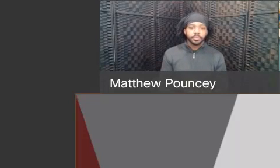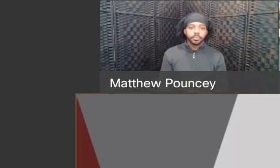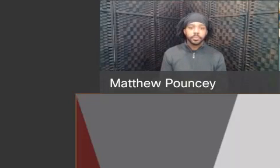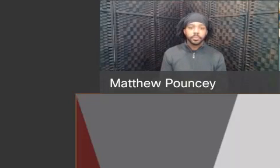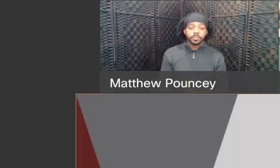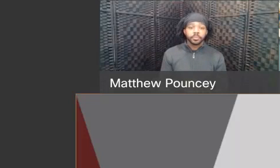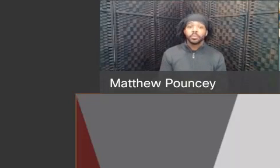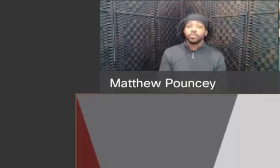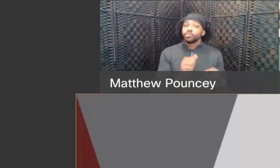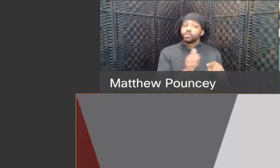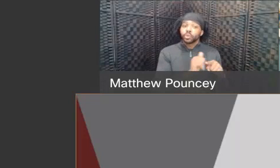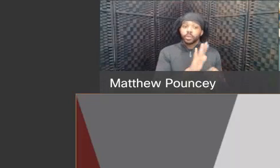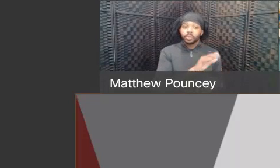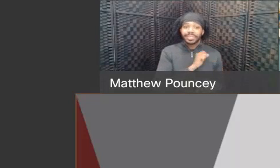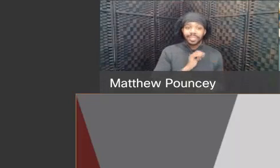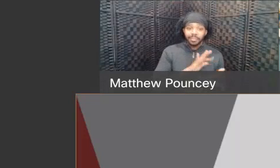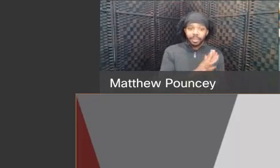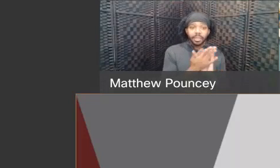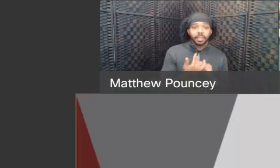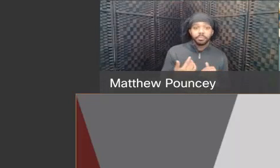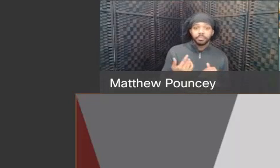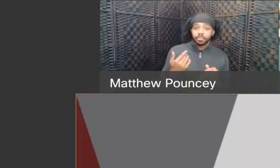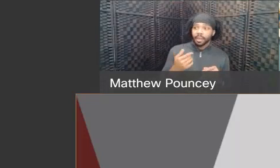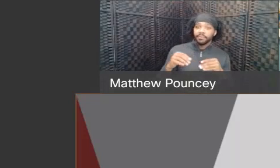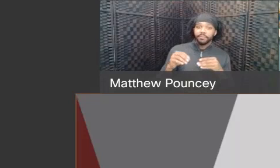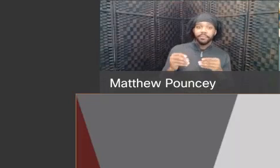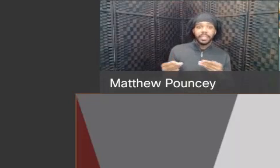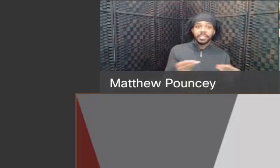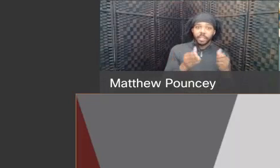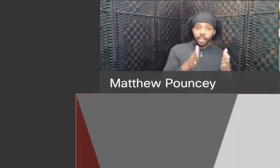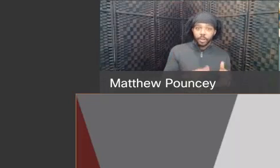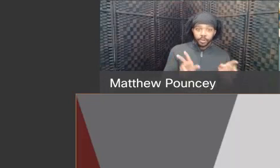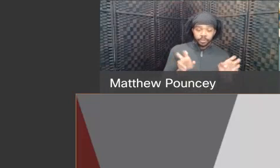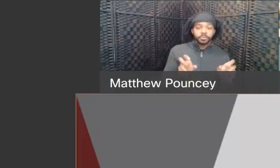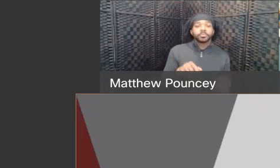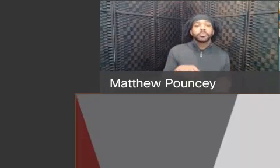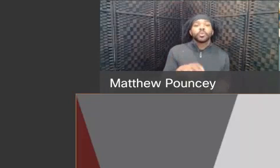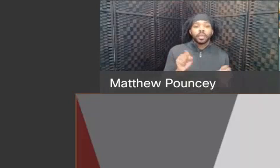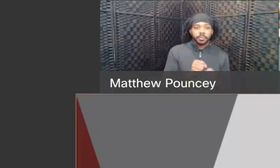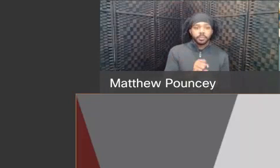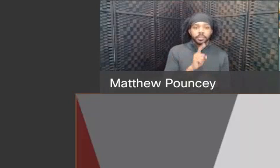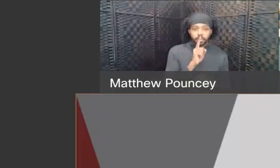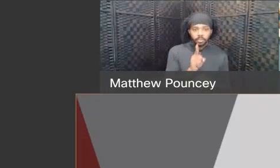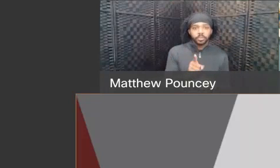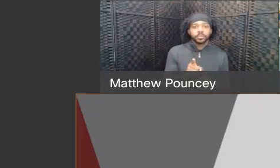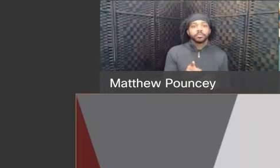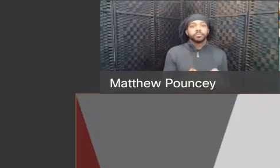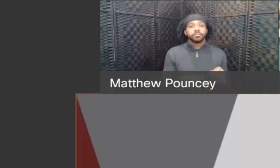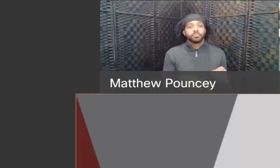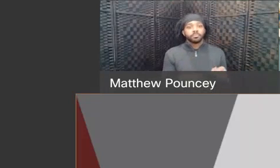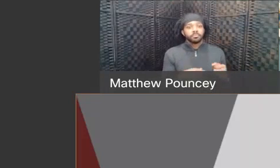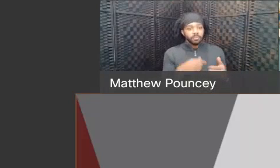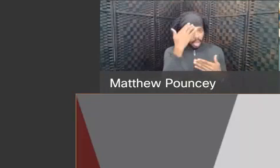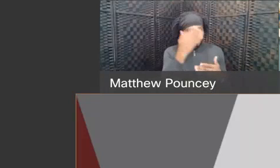By training your staff to become a Project First Line facilitator, we can be rest assured that the program will be sustainable and continue to